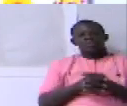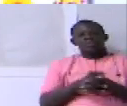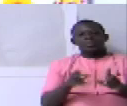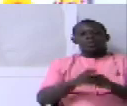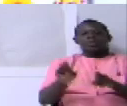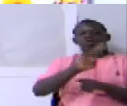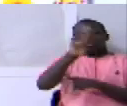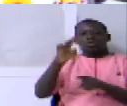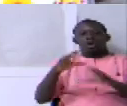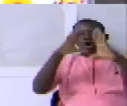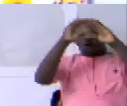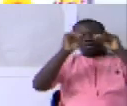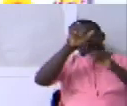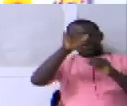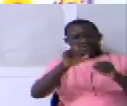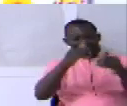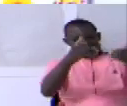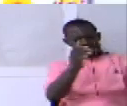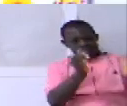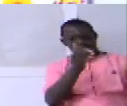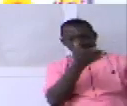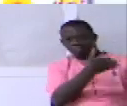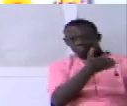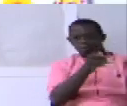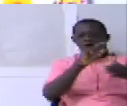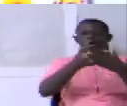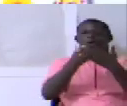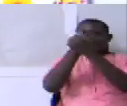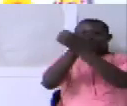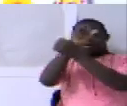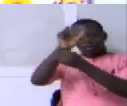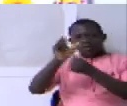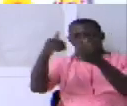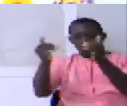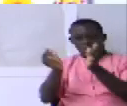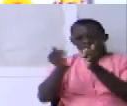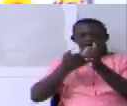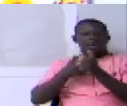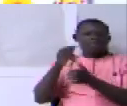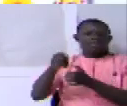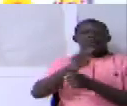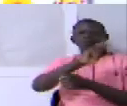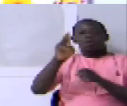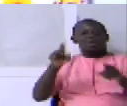It's not like officers, your basins is here, prisoners, your basins here. We eat the same basins. That